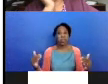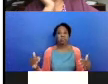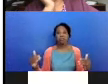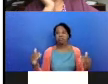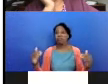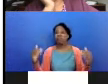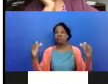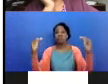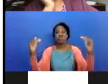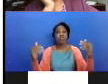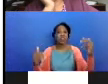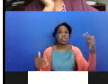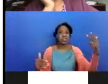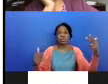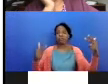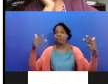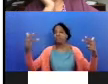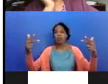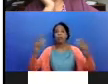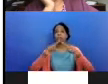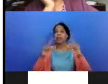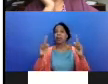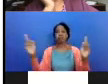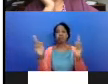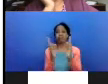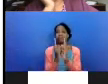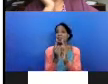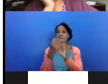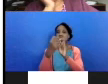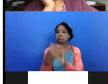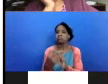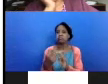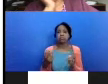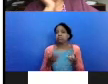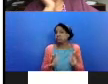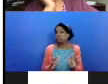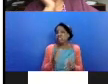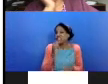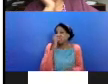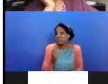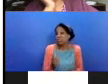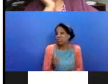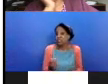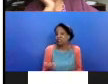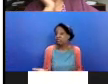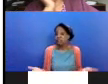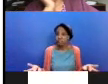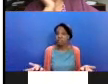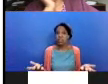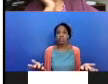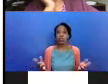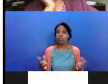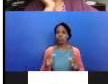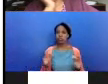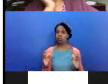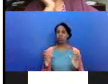can, respond in a way that leads to repair, but they're just not interested. It's not part of their path anymore. So there's no like mandate or